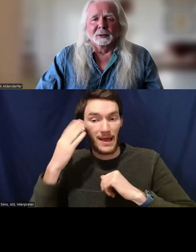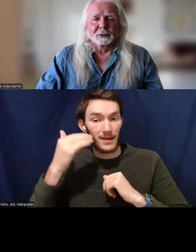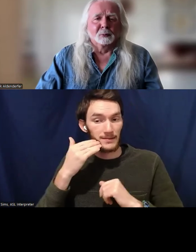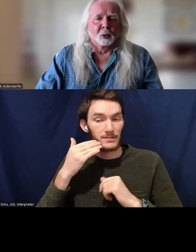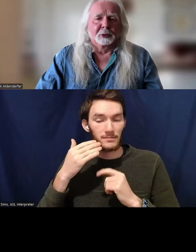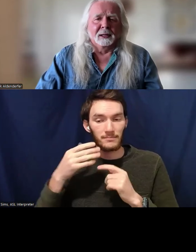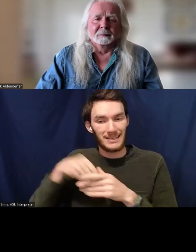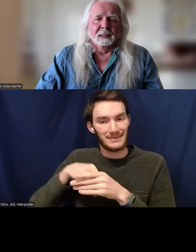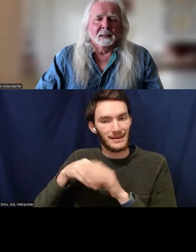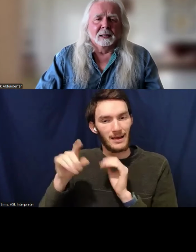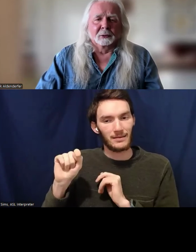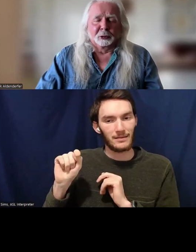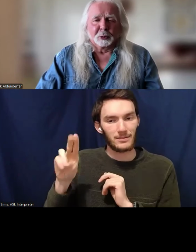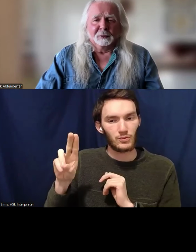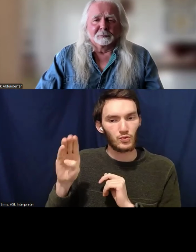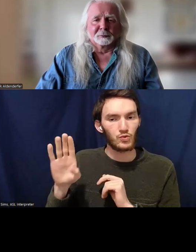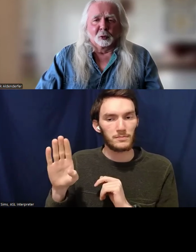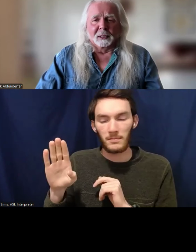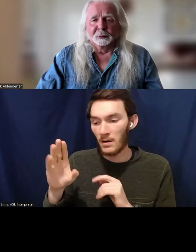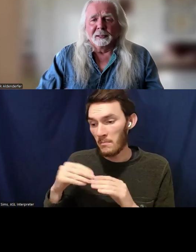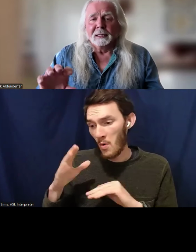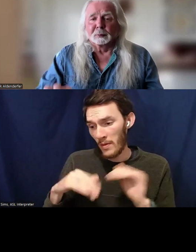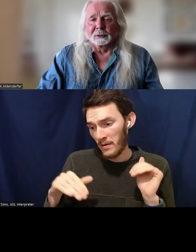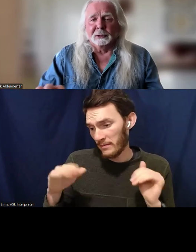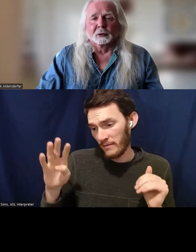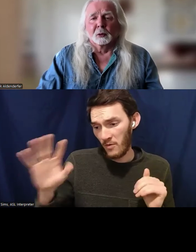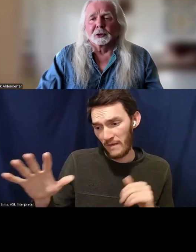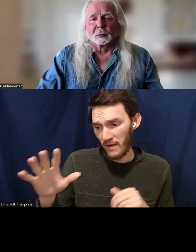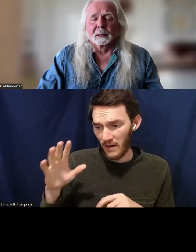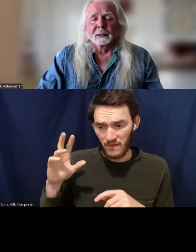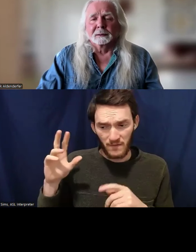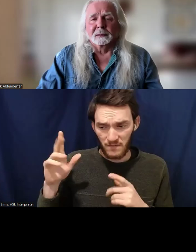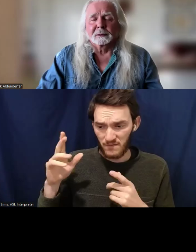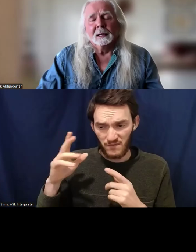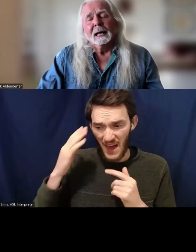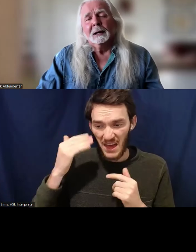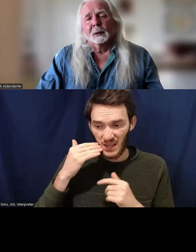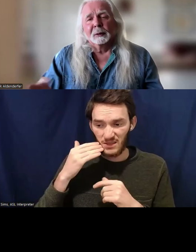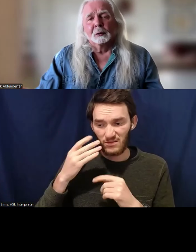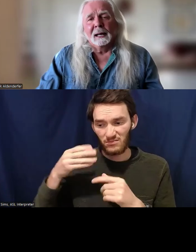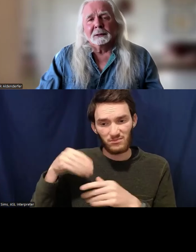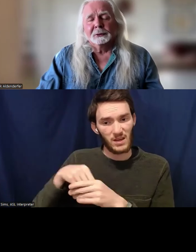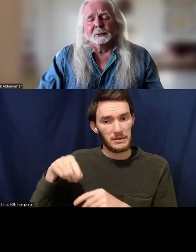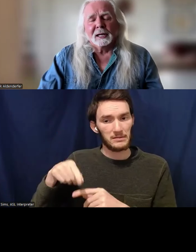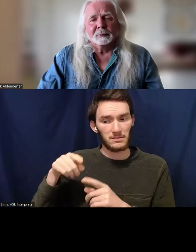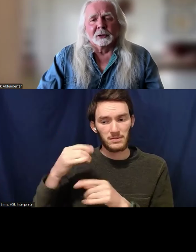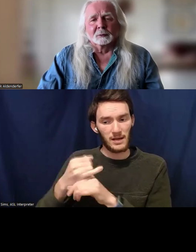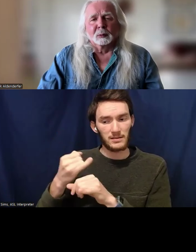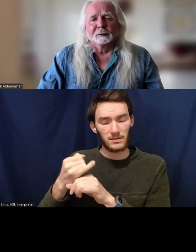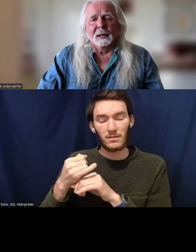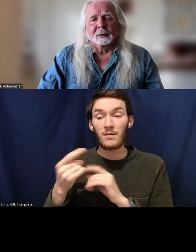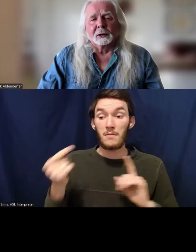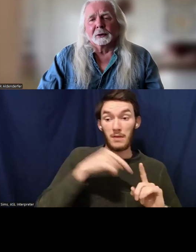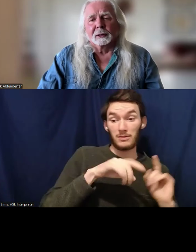tomb. There's more than, I don't know, 35 or 40 within this particular mortuary context. When we go back to Samdzong,